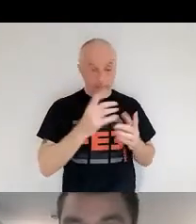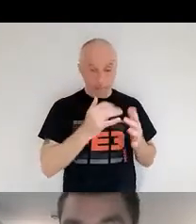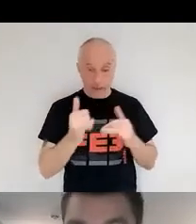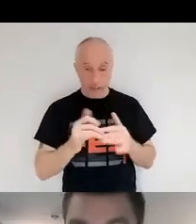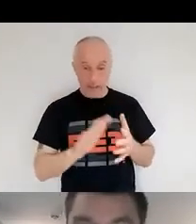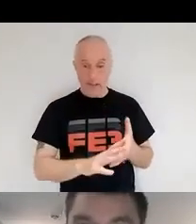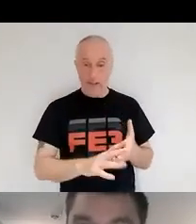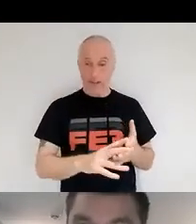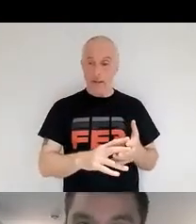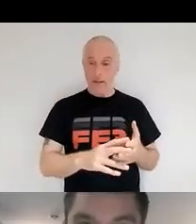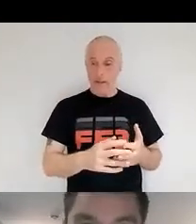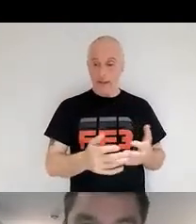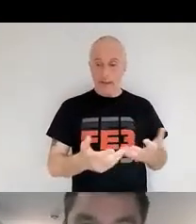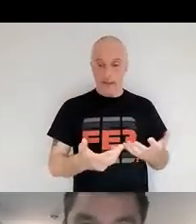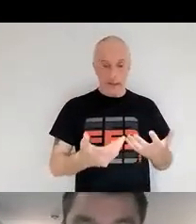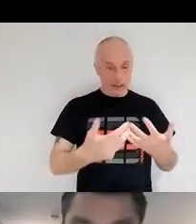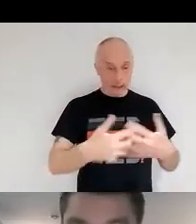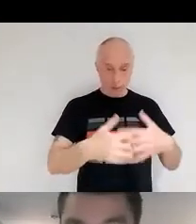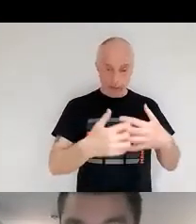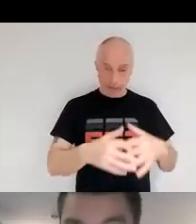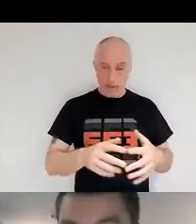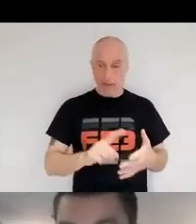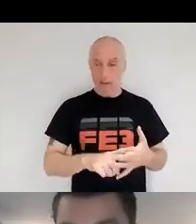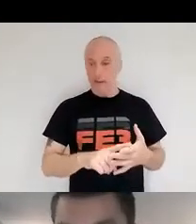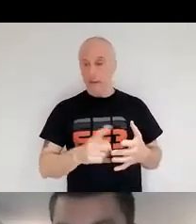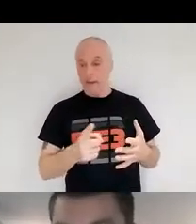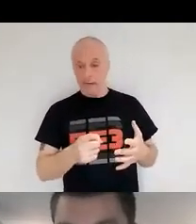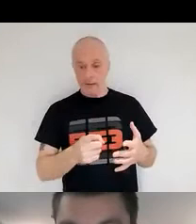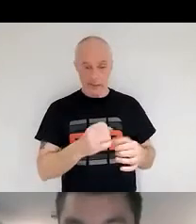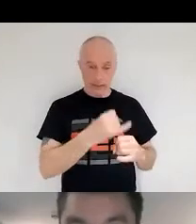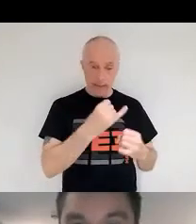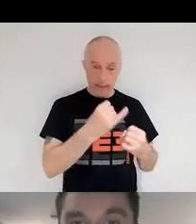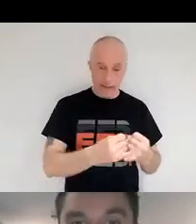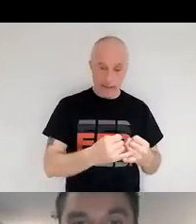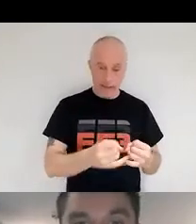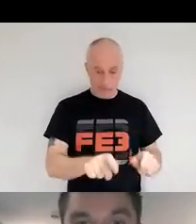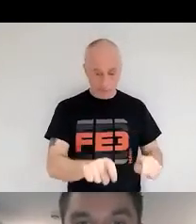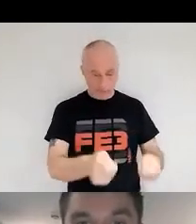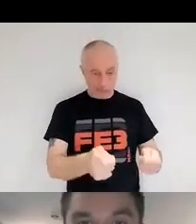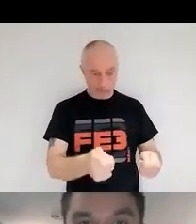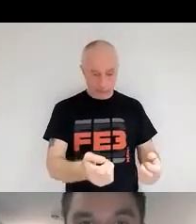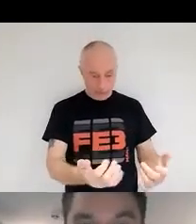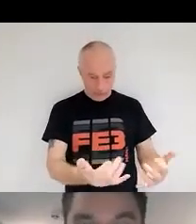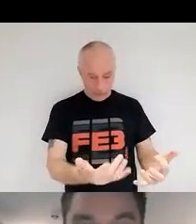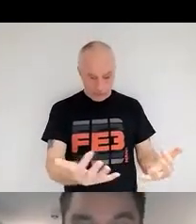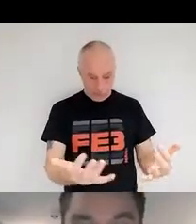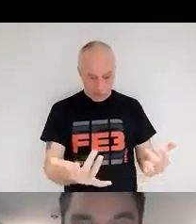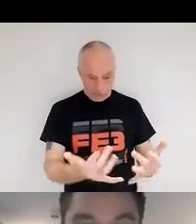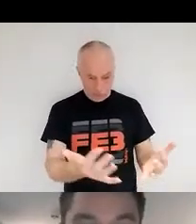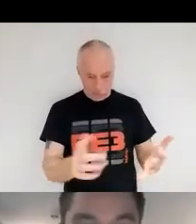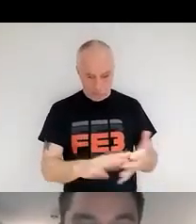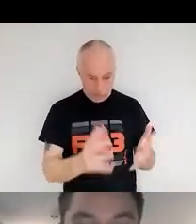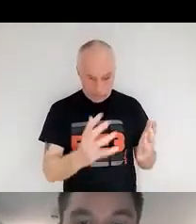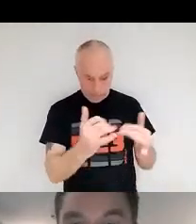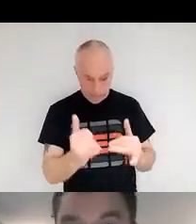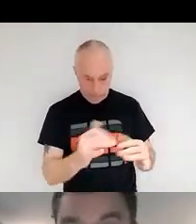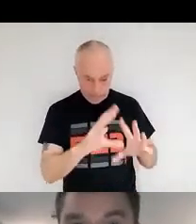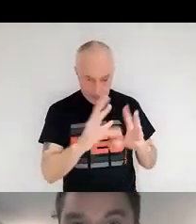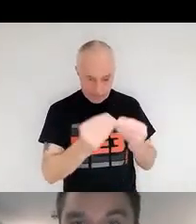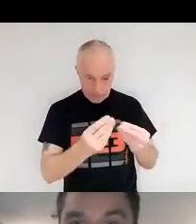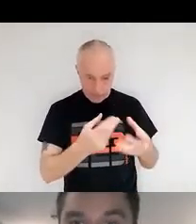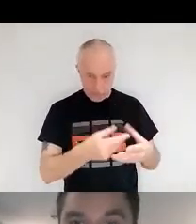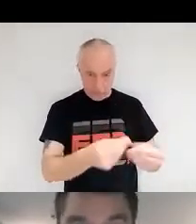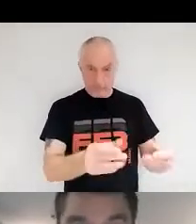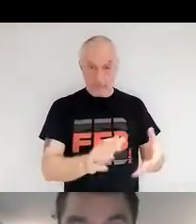looking at efficiencies and combustion temperatures and all that good stuff, through to failure